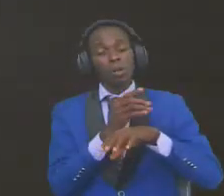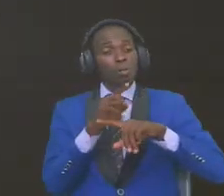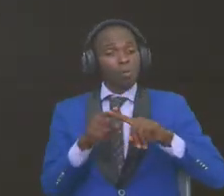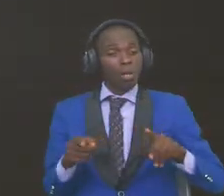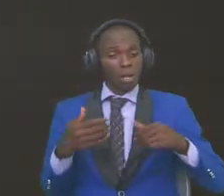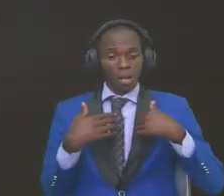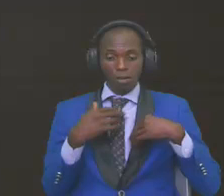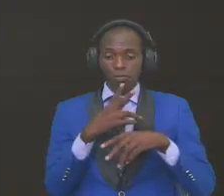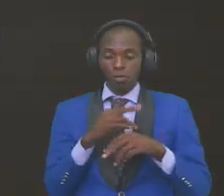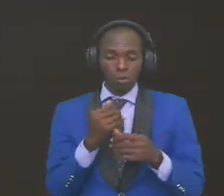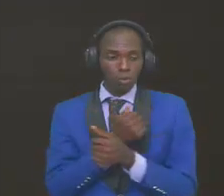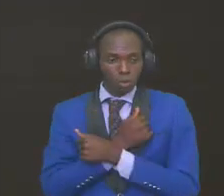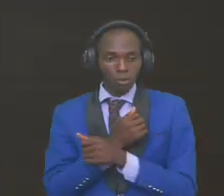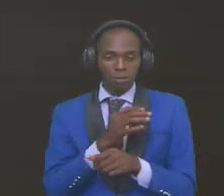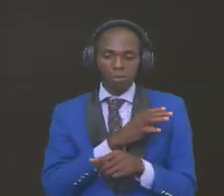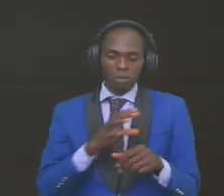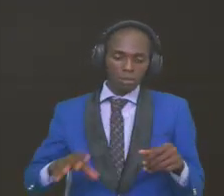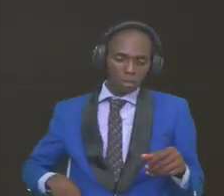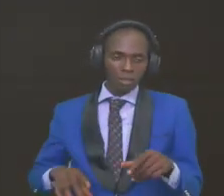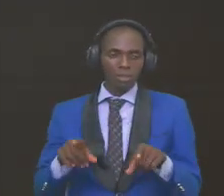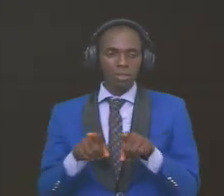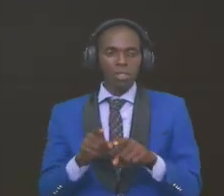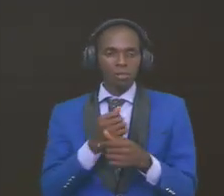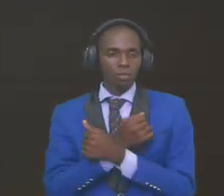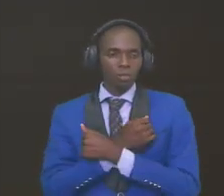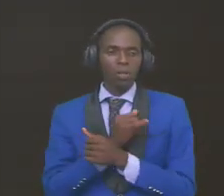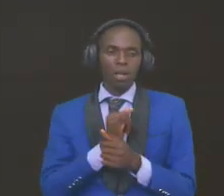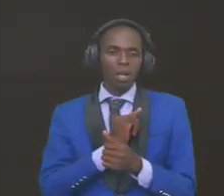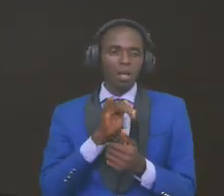love, charity, I am nothing. Verse 3,